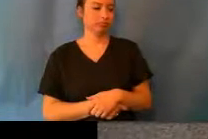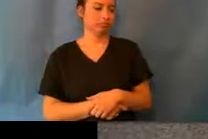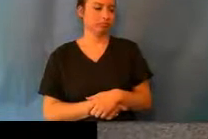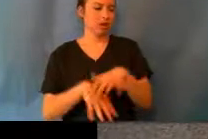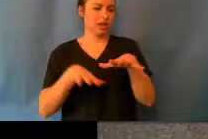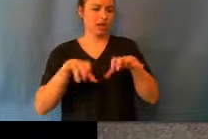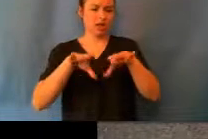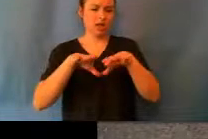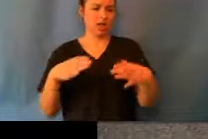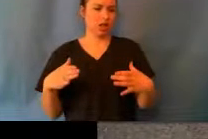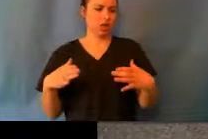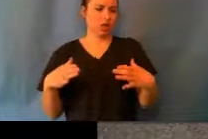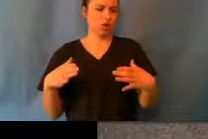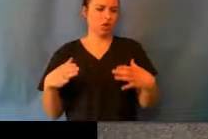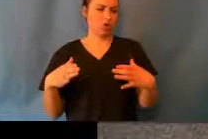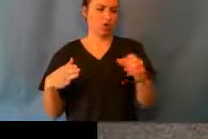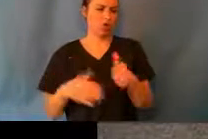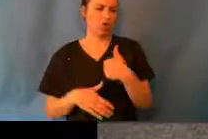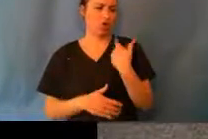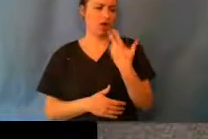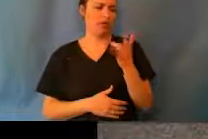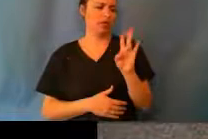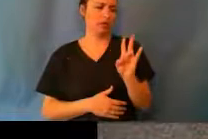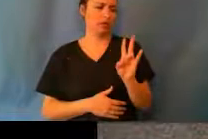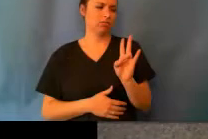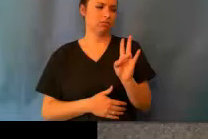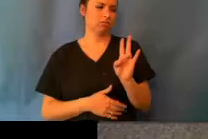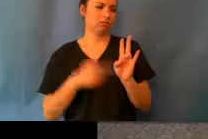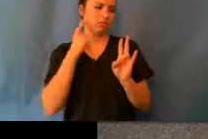the igloo? Was there another one that had 7 units?